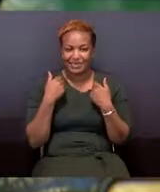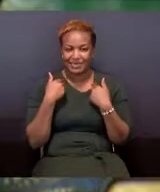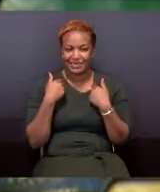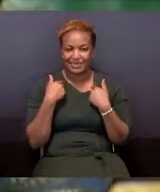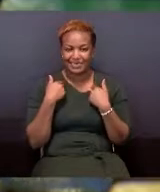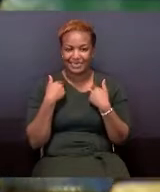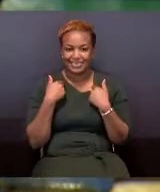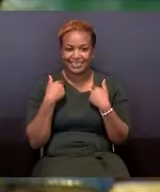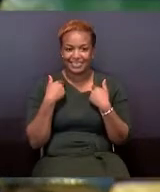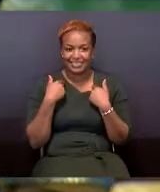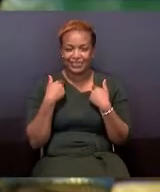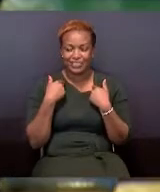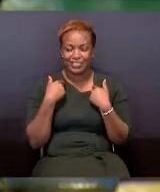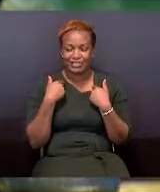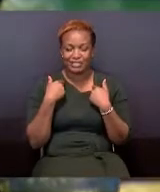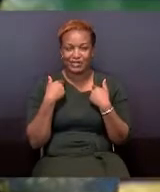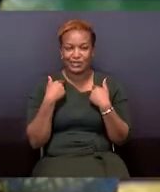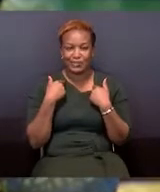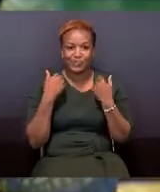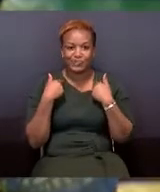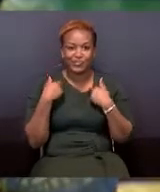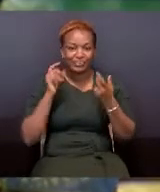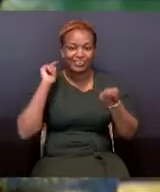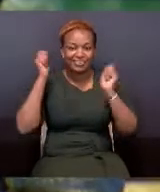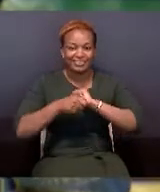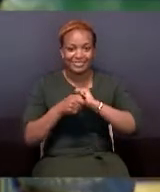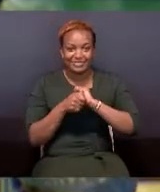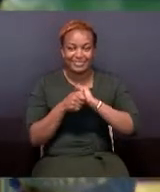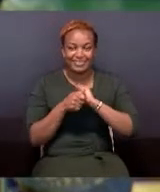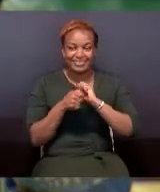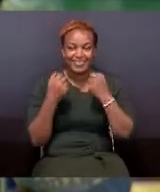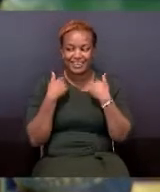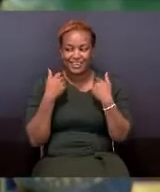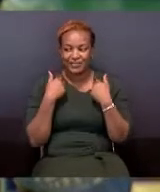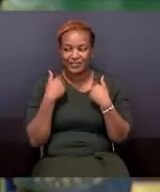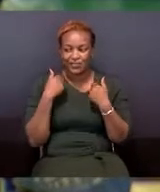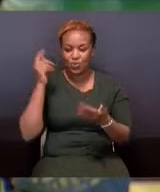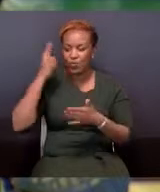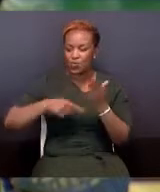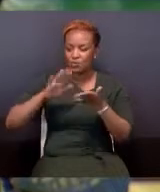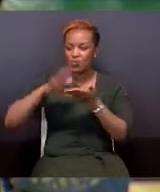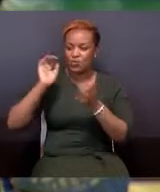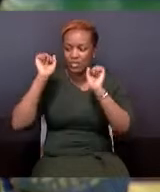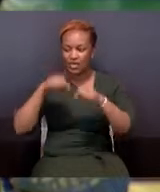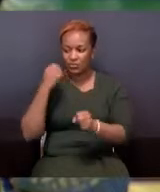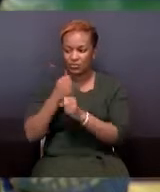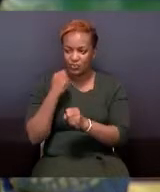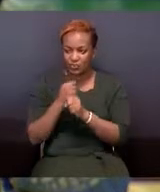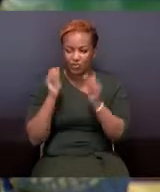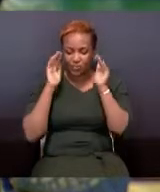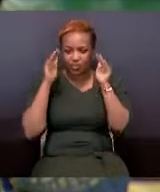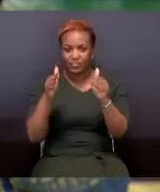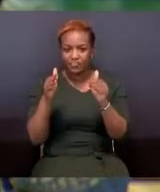wonderful things for you. You're on the cusp of change. You're about to take over for the next couple of years. What more can we do to look at the strengths